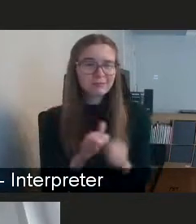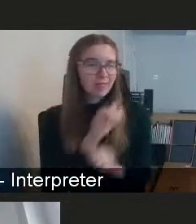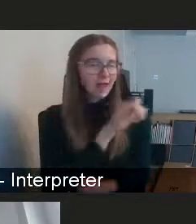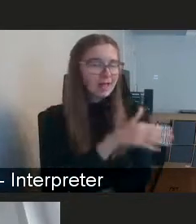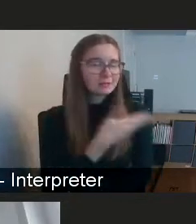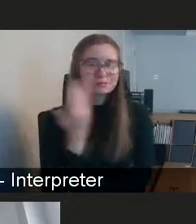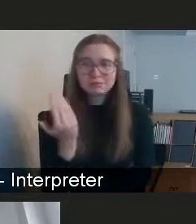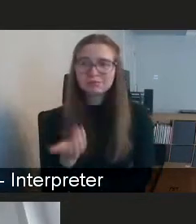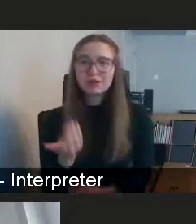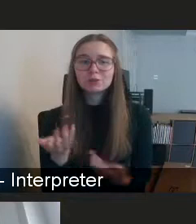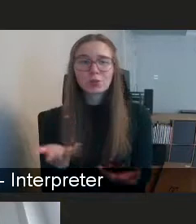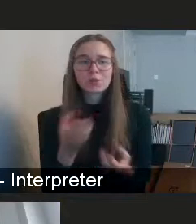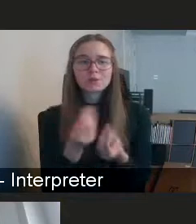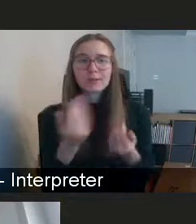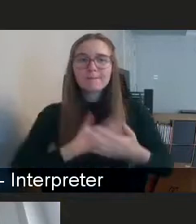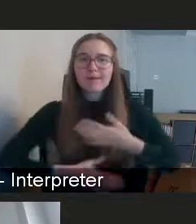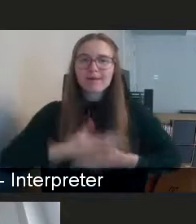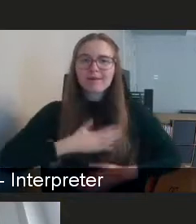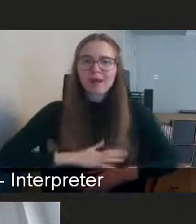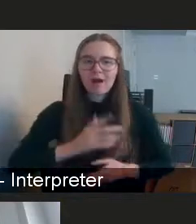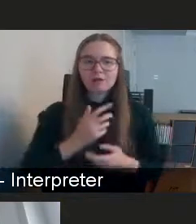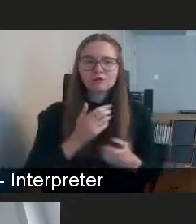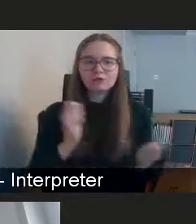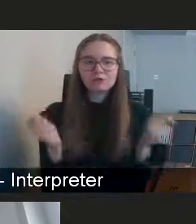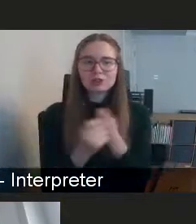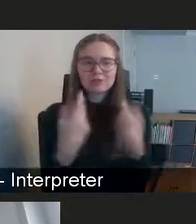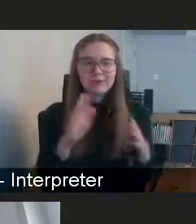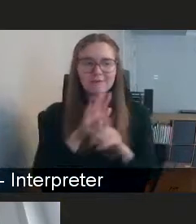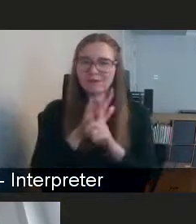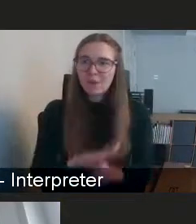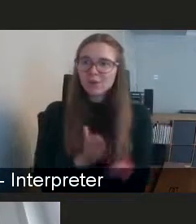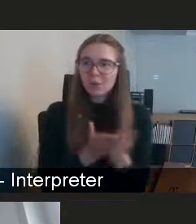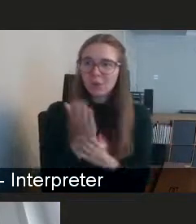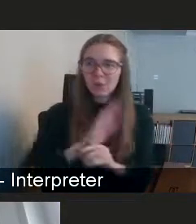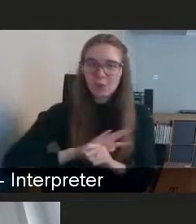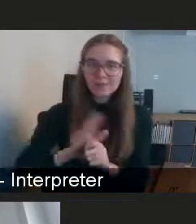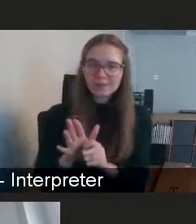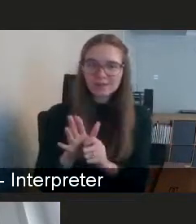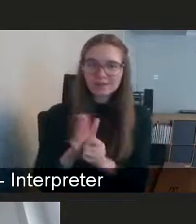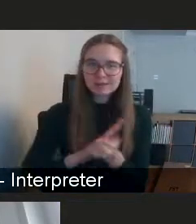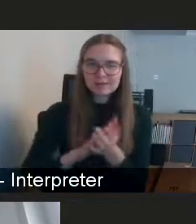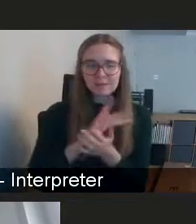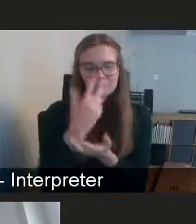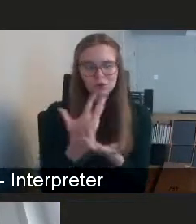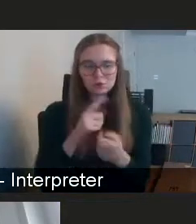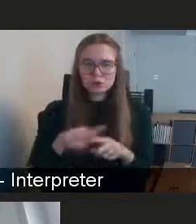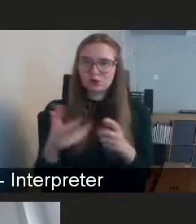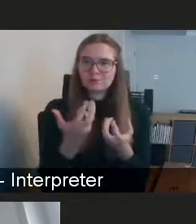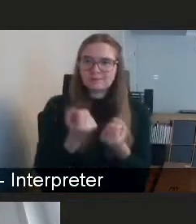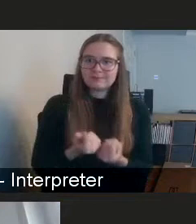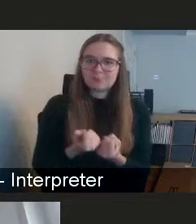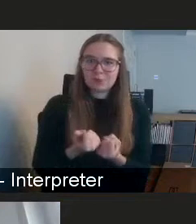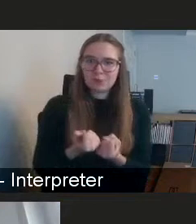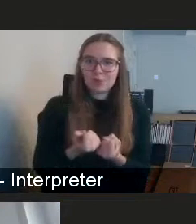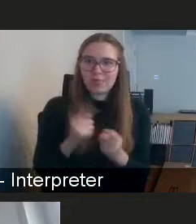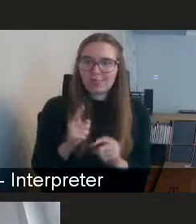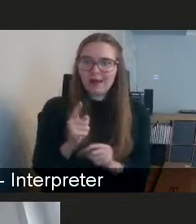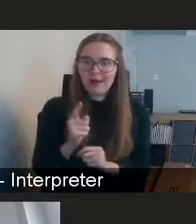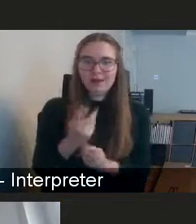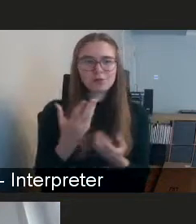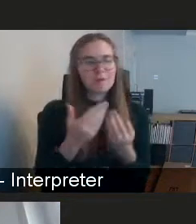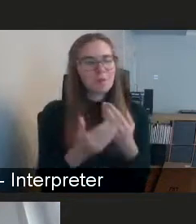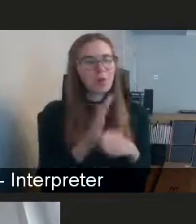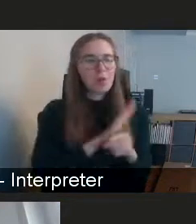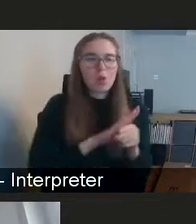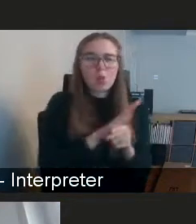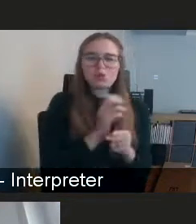some behavioural change that has been forced through the pandemic that we should maybe actually try and hold on to? People were doing much more local shopping, you know, those type